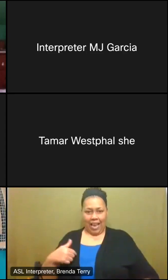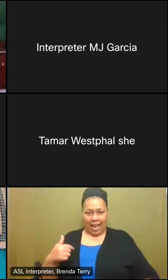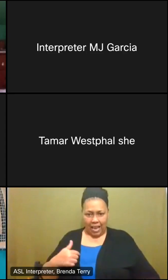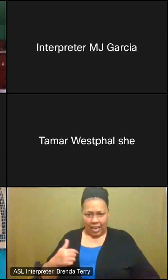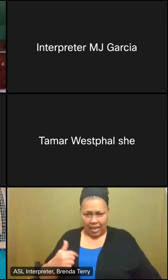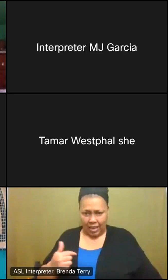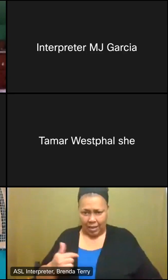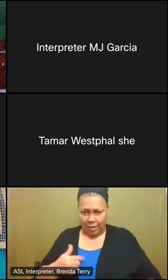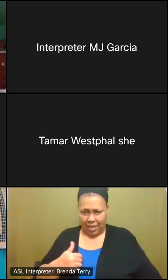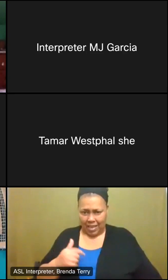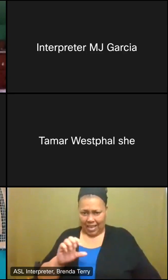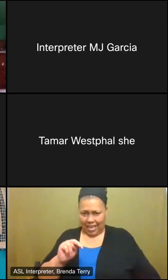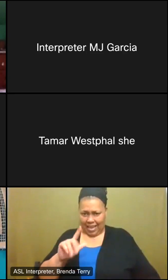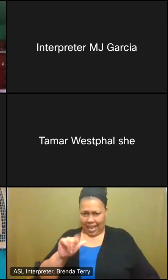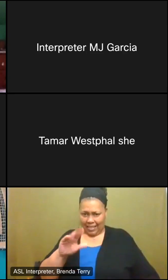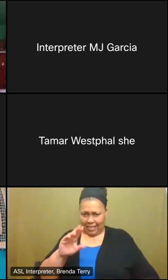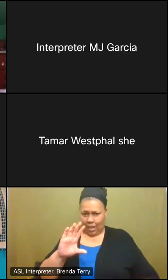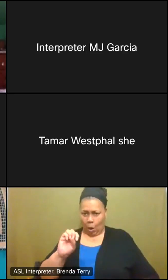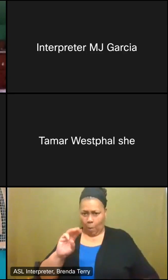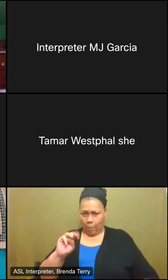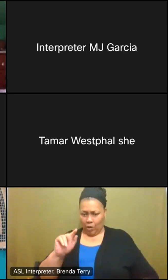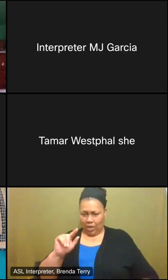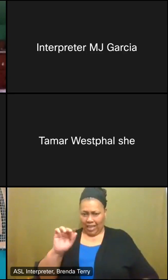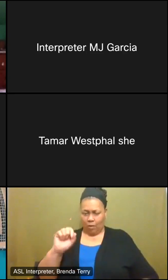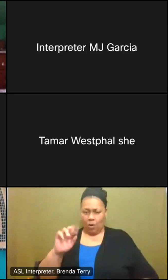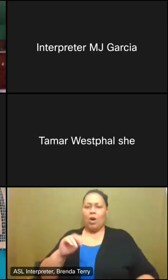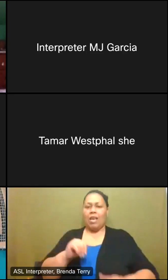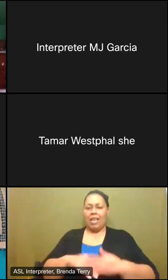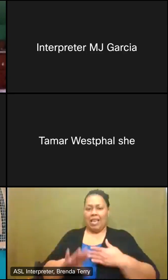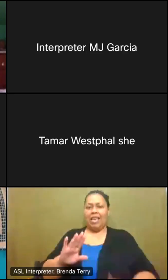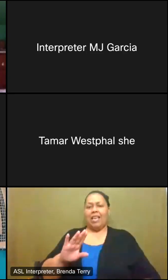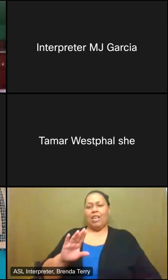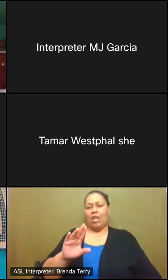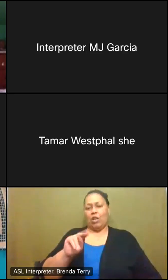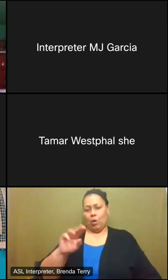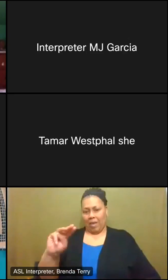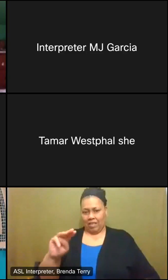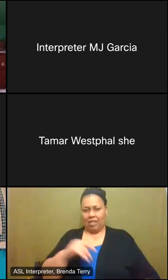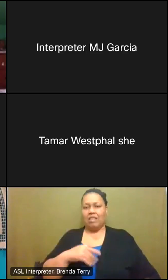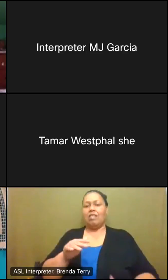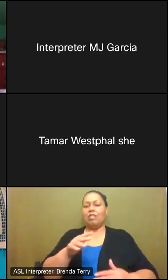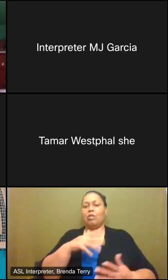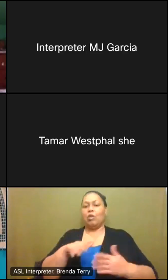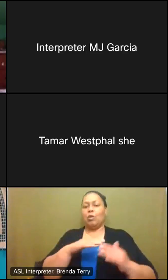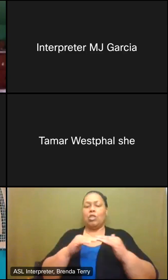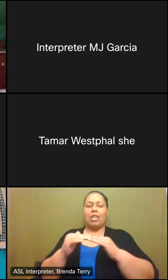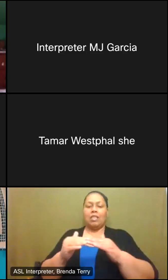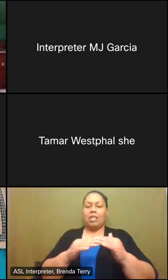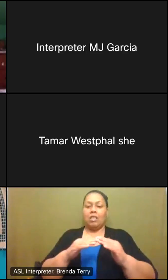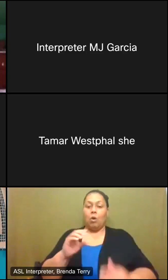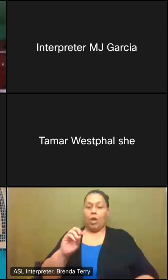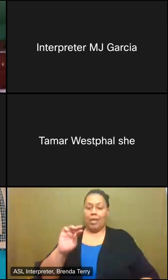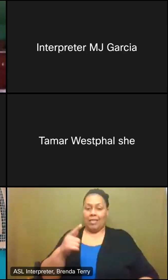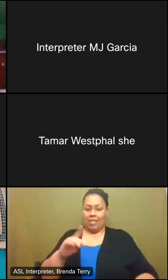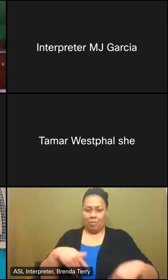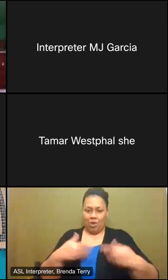is located in Albuquerque, New Mexico. Enlace Comunitario is a social justice organization that provides services to people